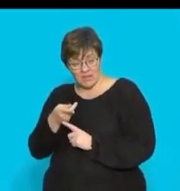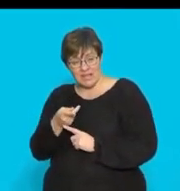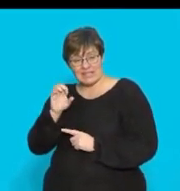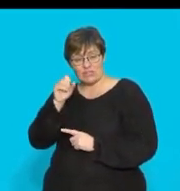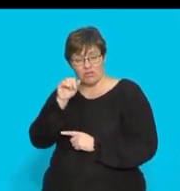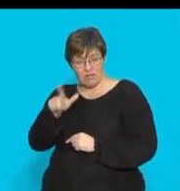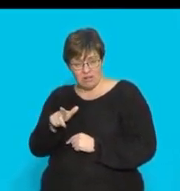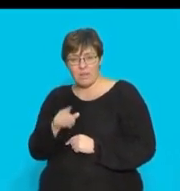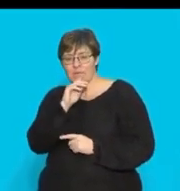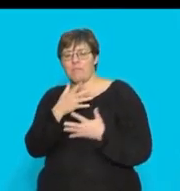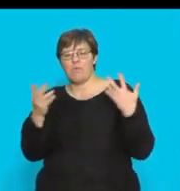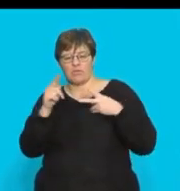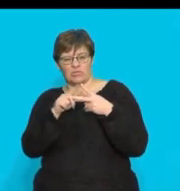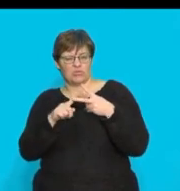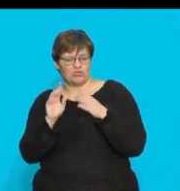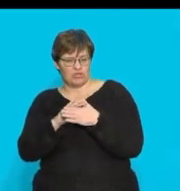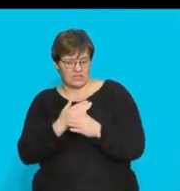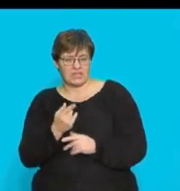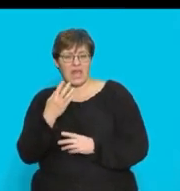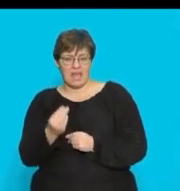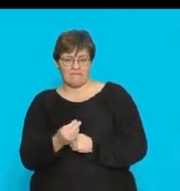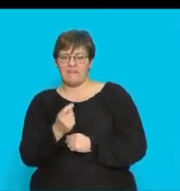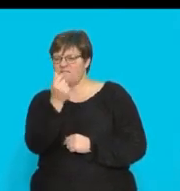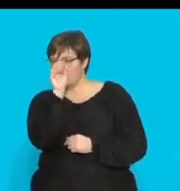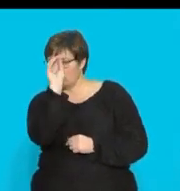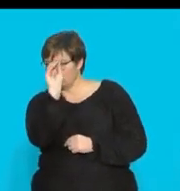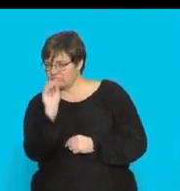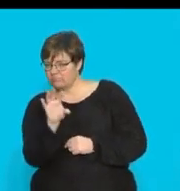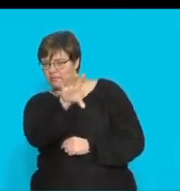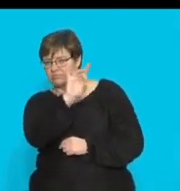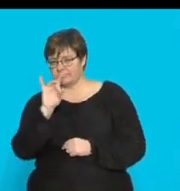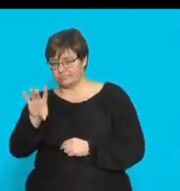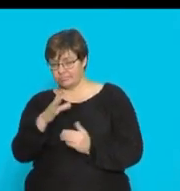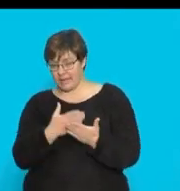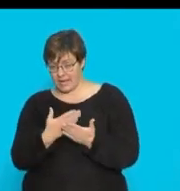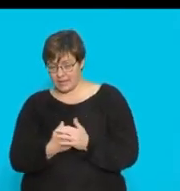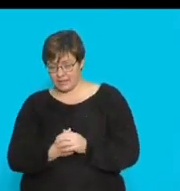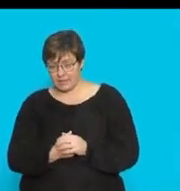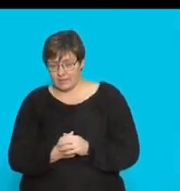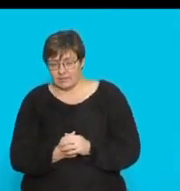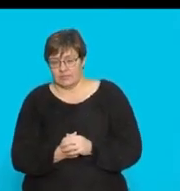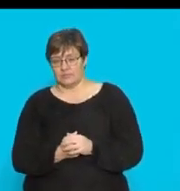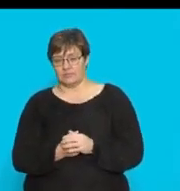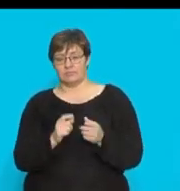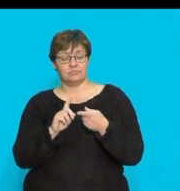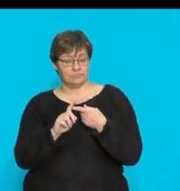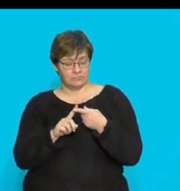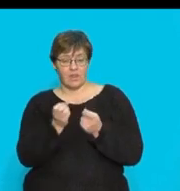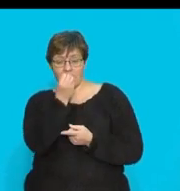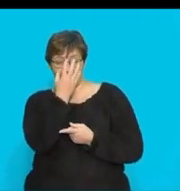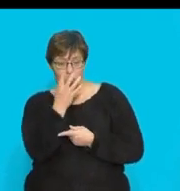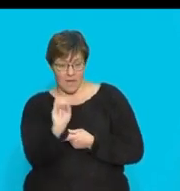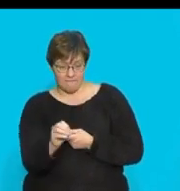more than two, right? There's a few things that you could have taken here. One, it had